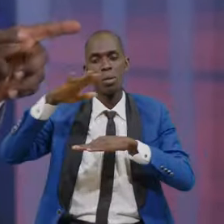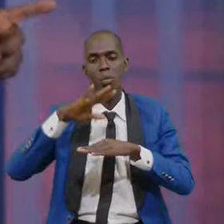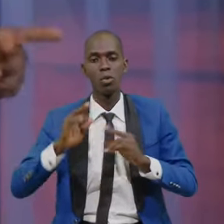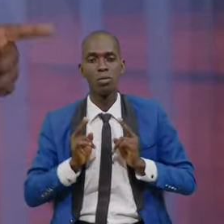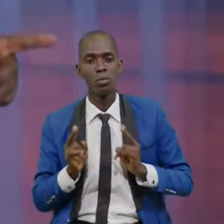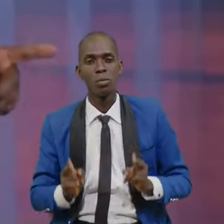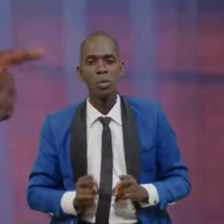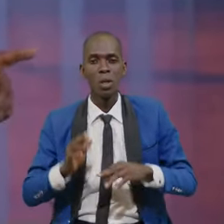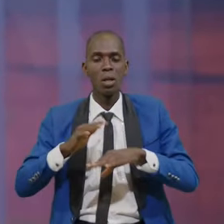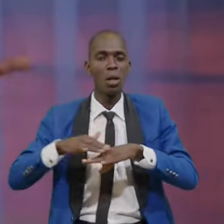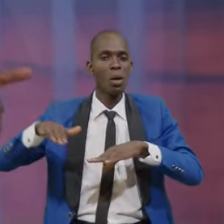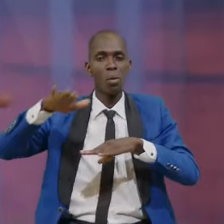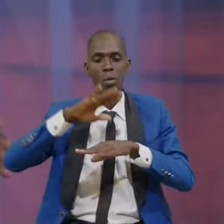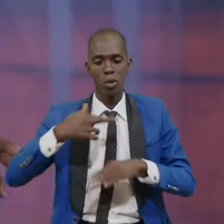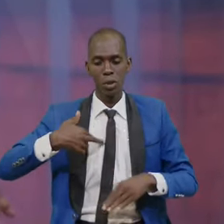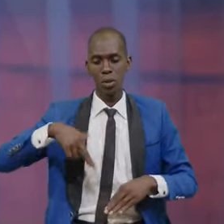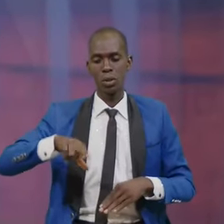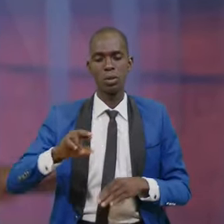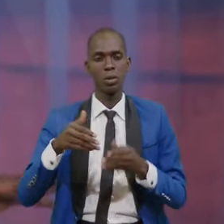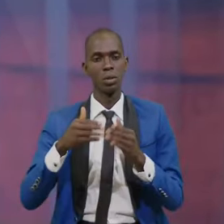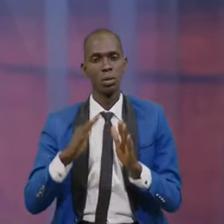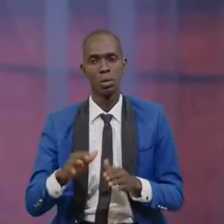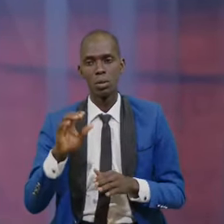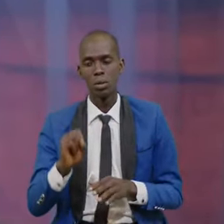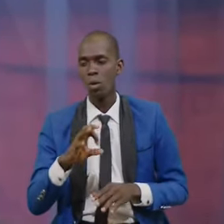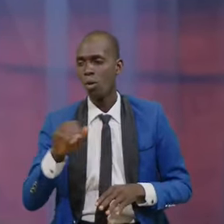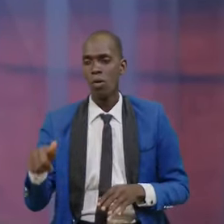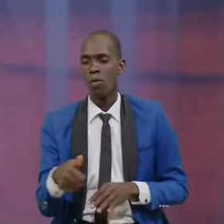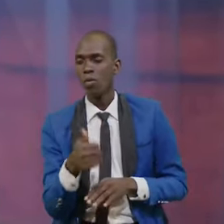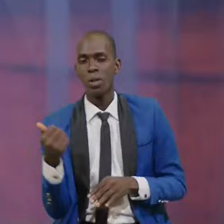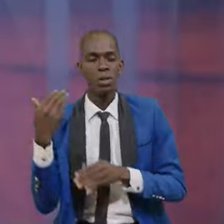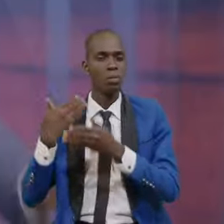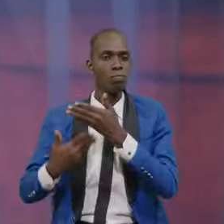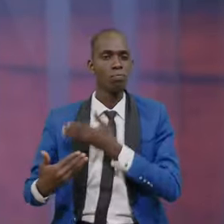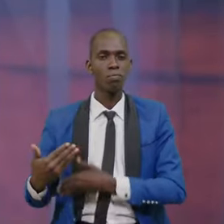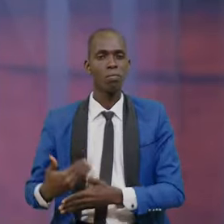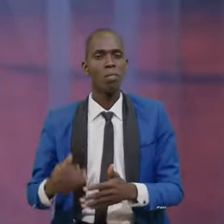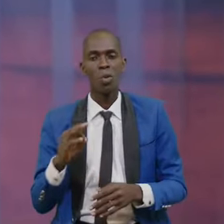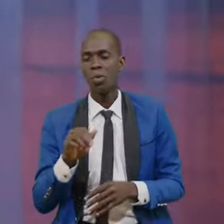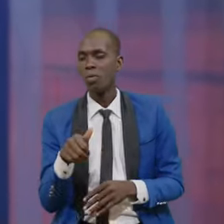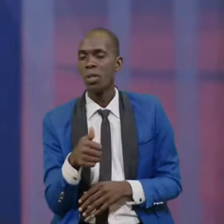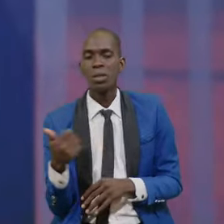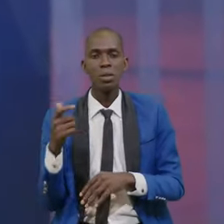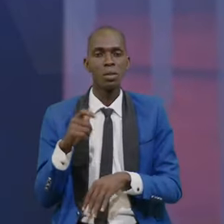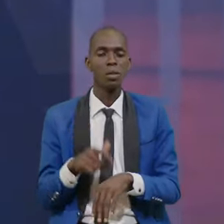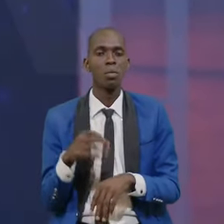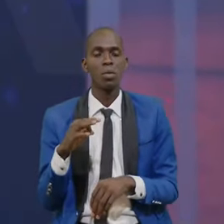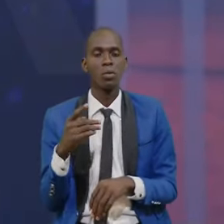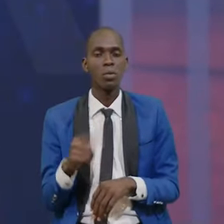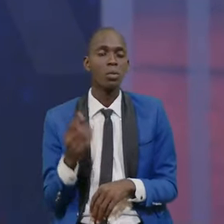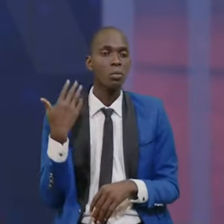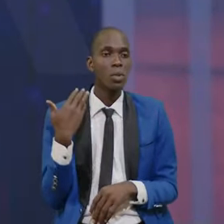above religious people of any generation, any dispensation. Now he